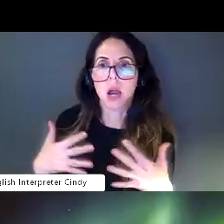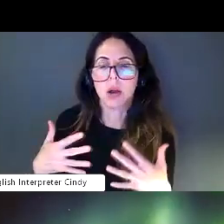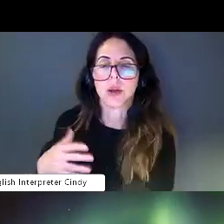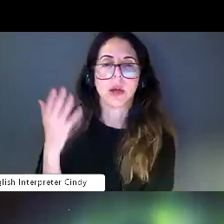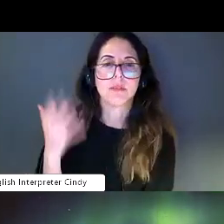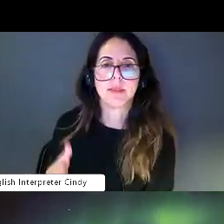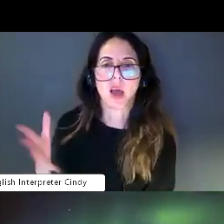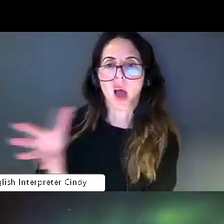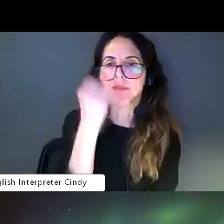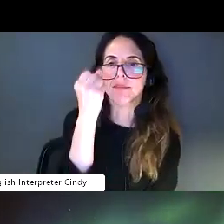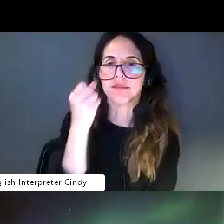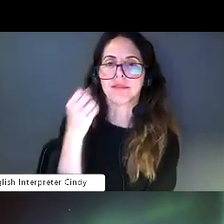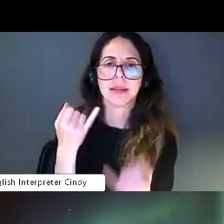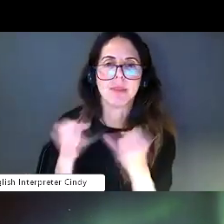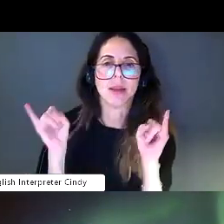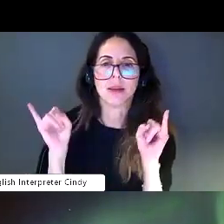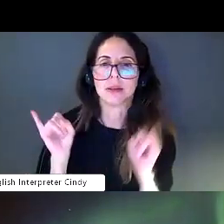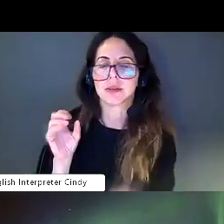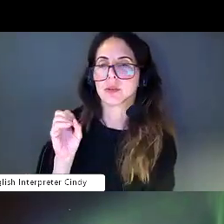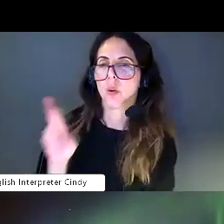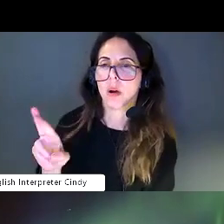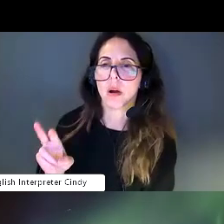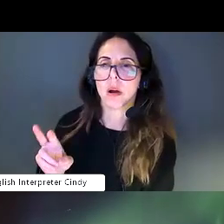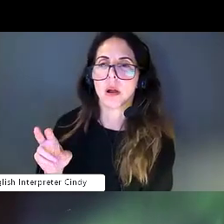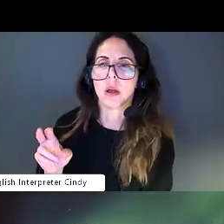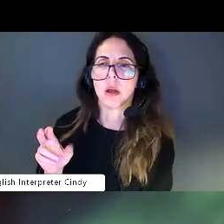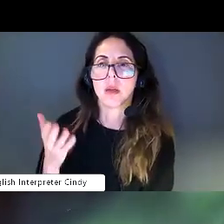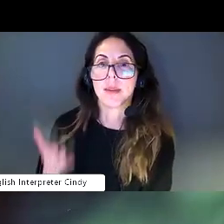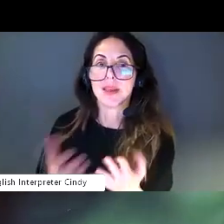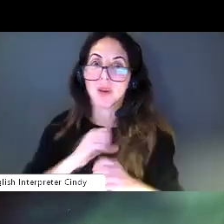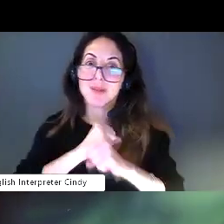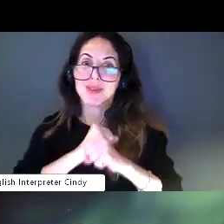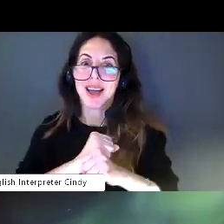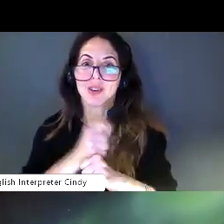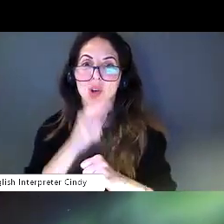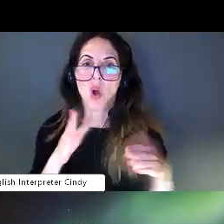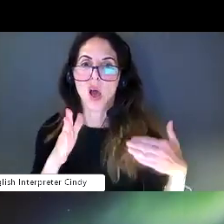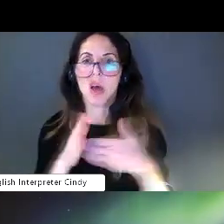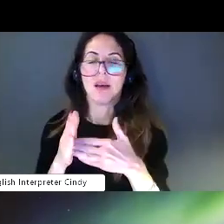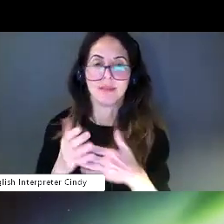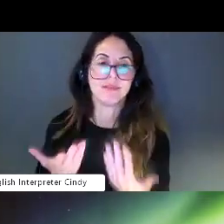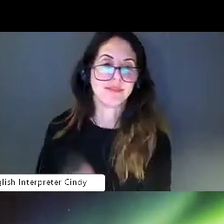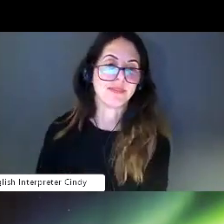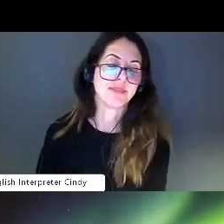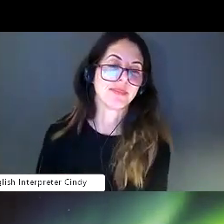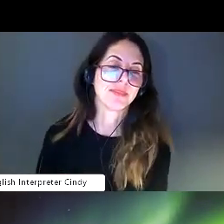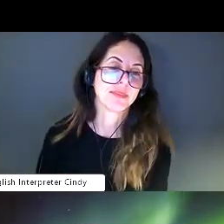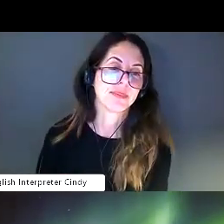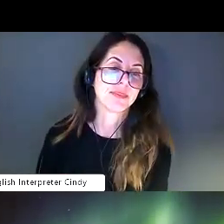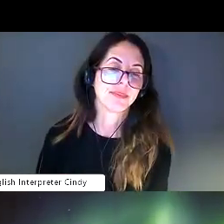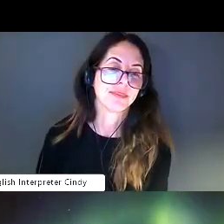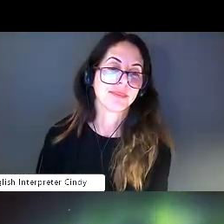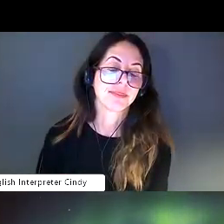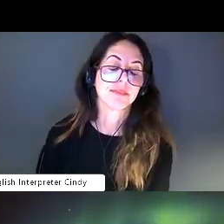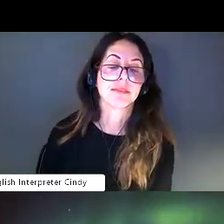of autonomy or trying to protect the perpetrator, as we see down here. Other things that came up